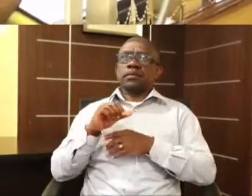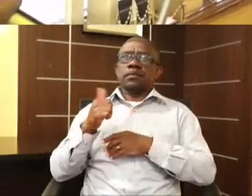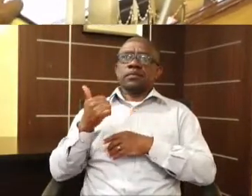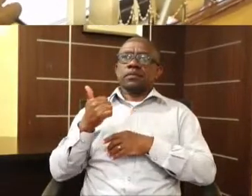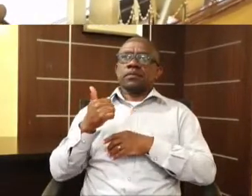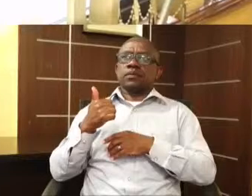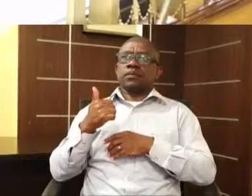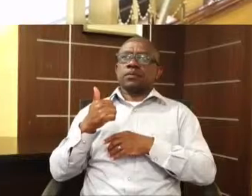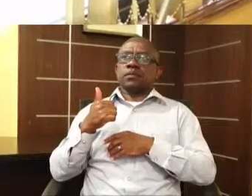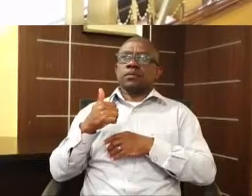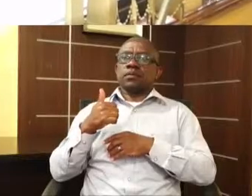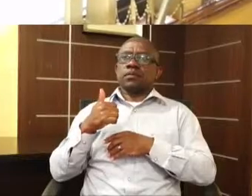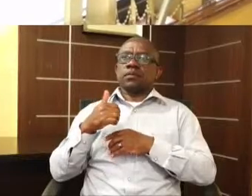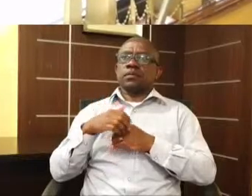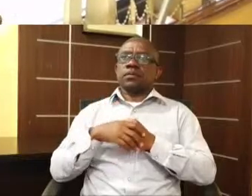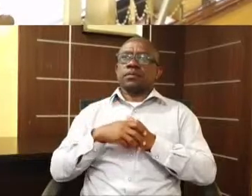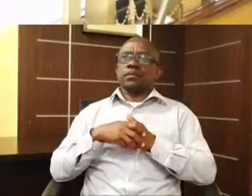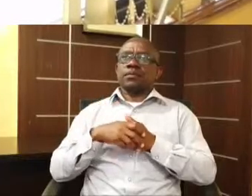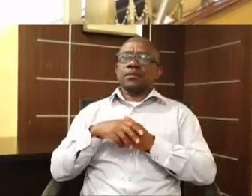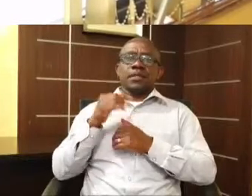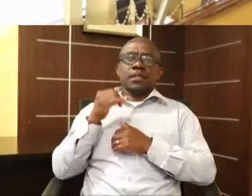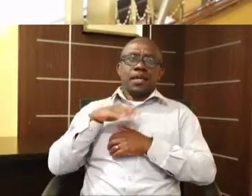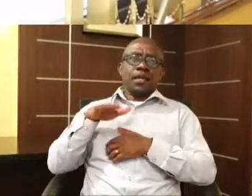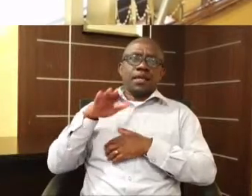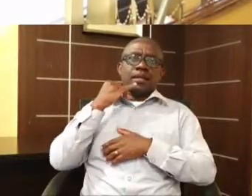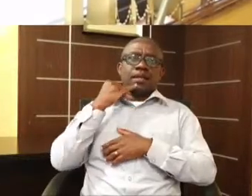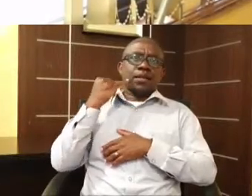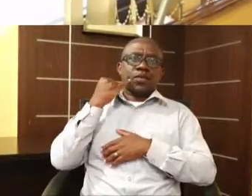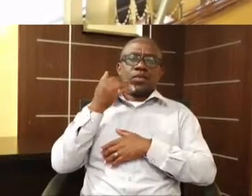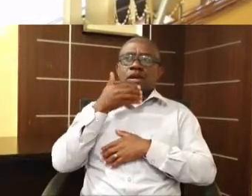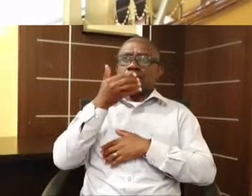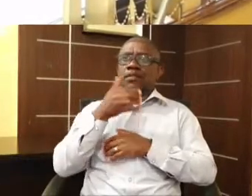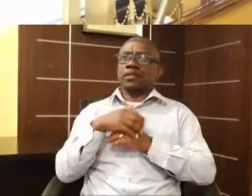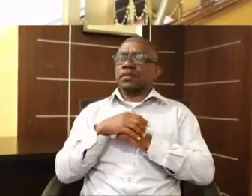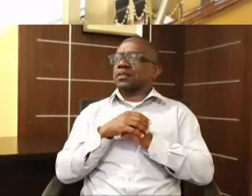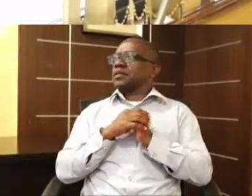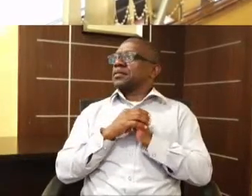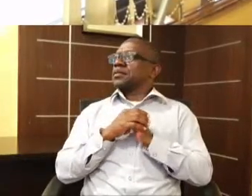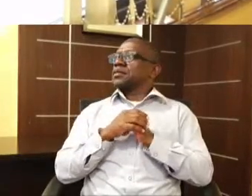for Nakuru it's him to answer.